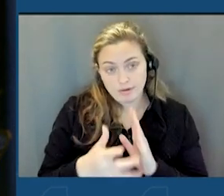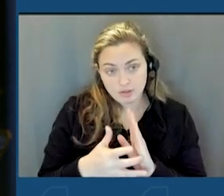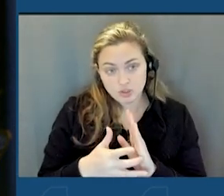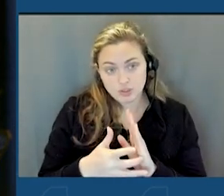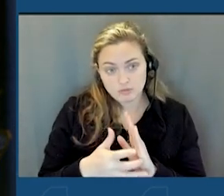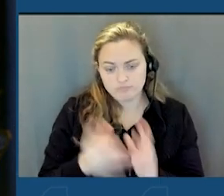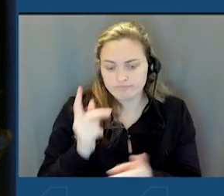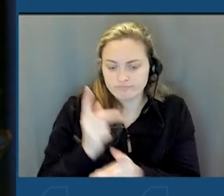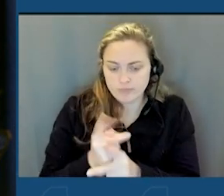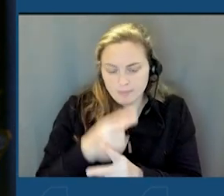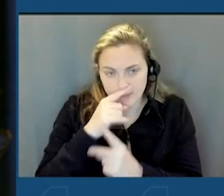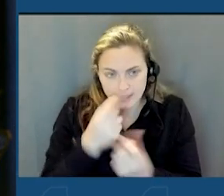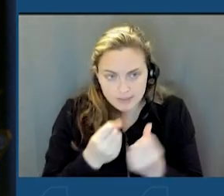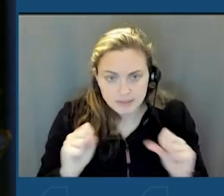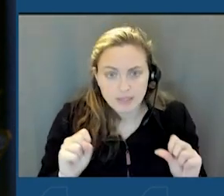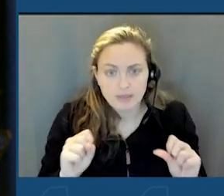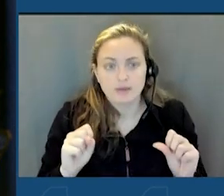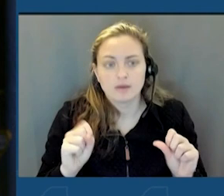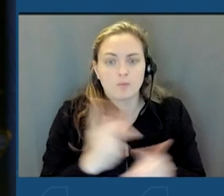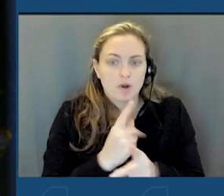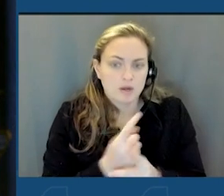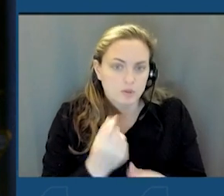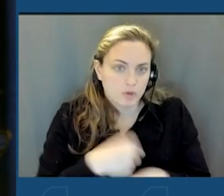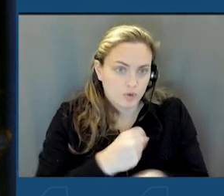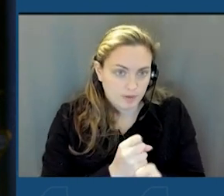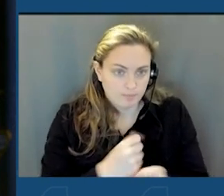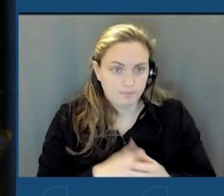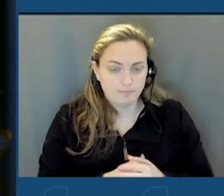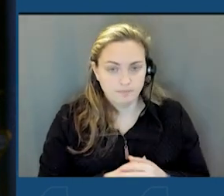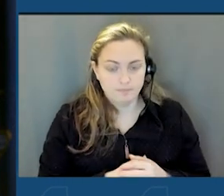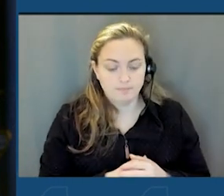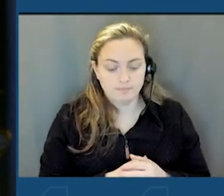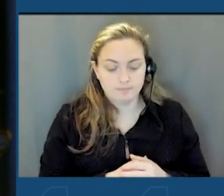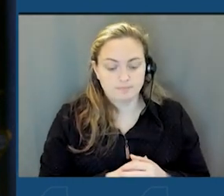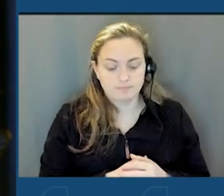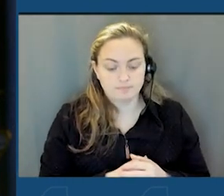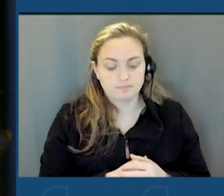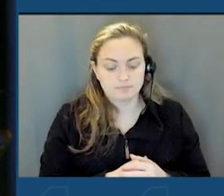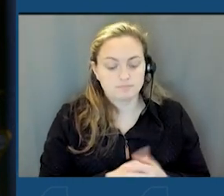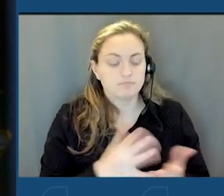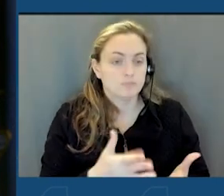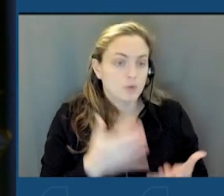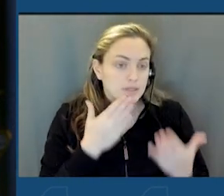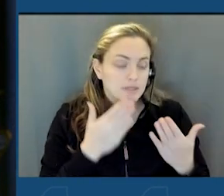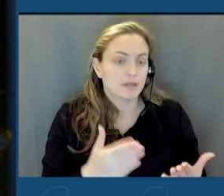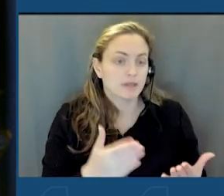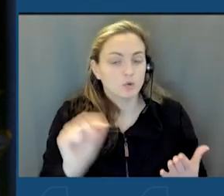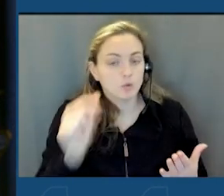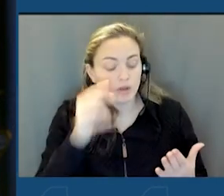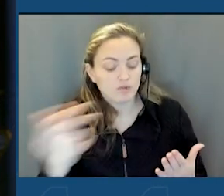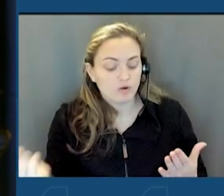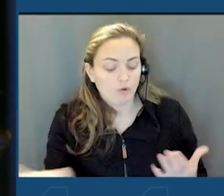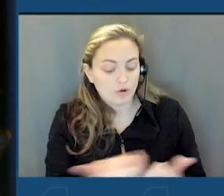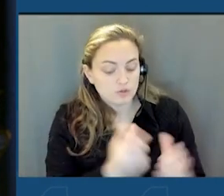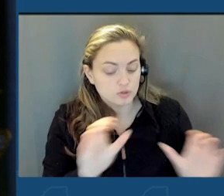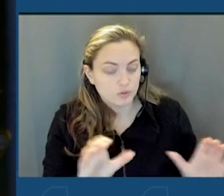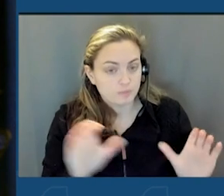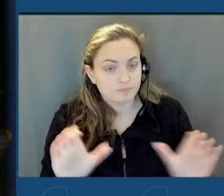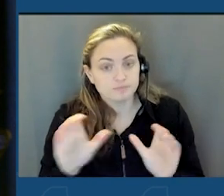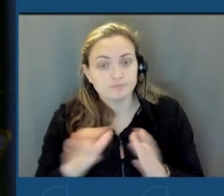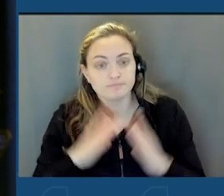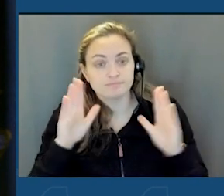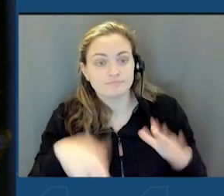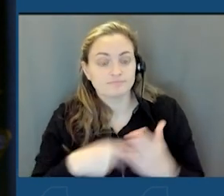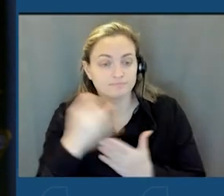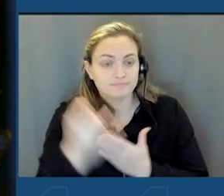our kids safe by the products we create. And I'd like to thank the governor for all she's doing for the housing projects